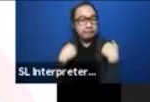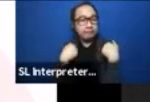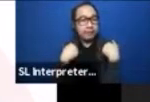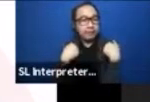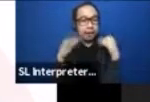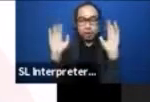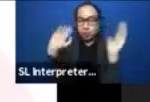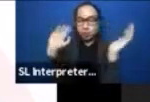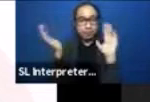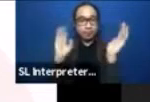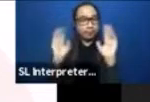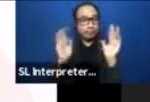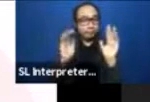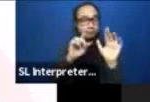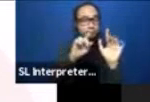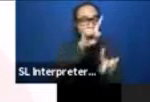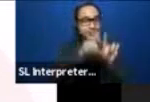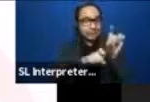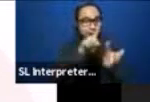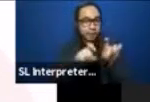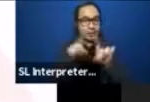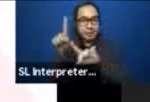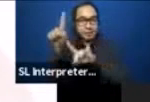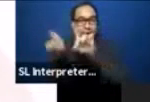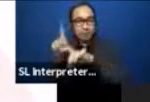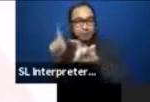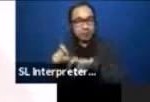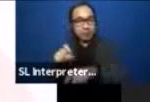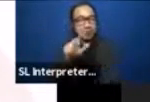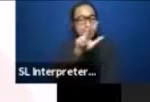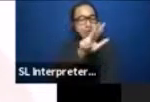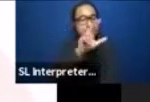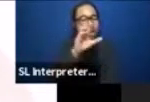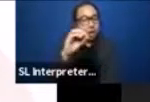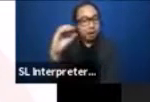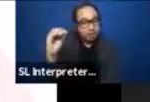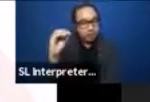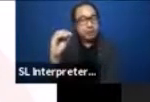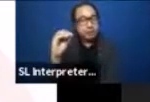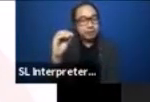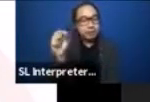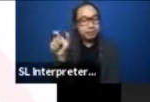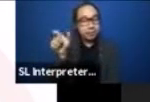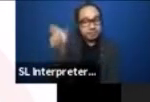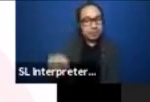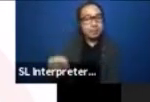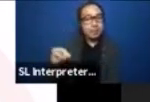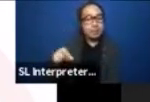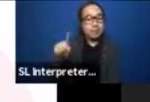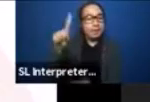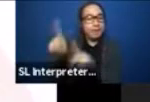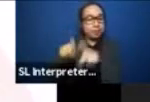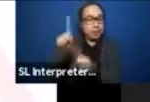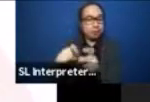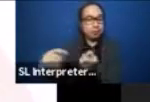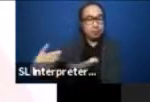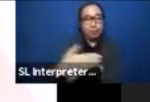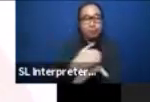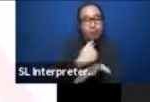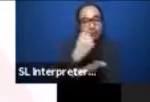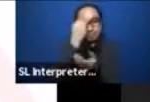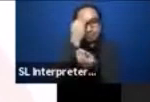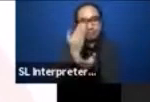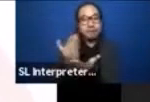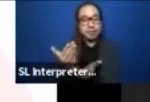surveys where 600 FEW were surveyed. The collected data was part of